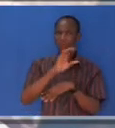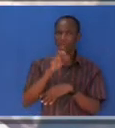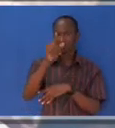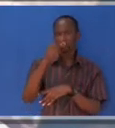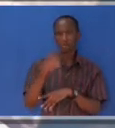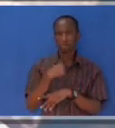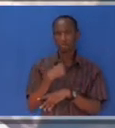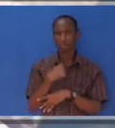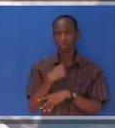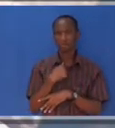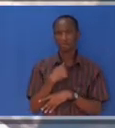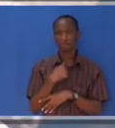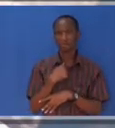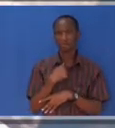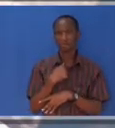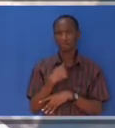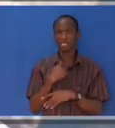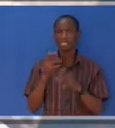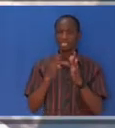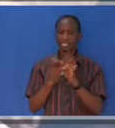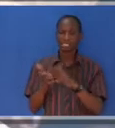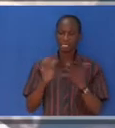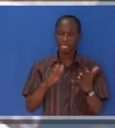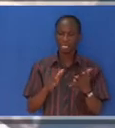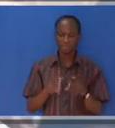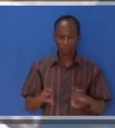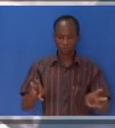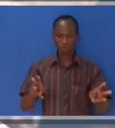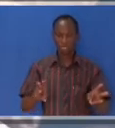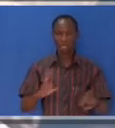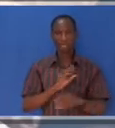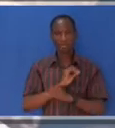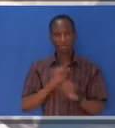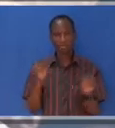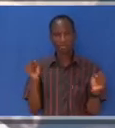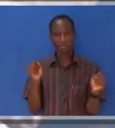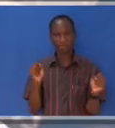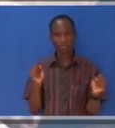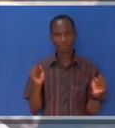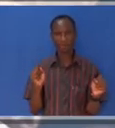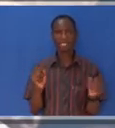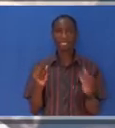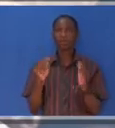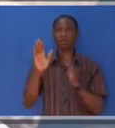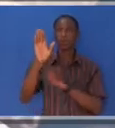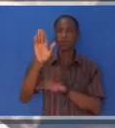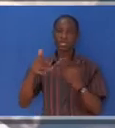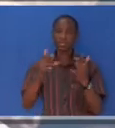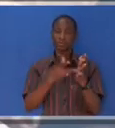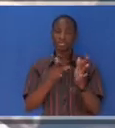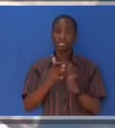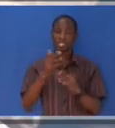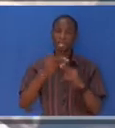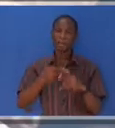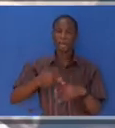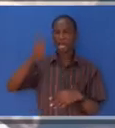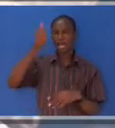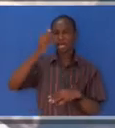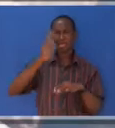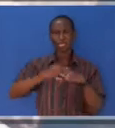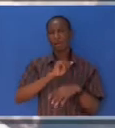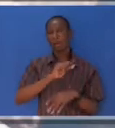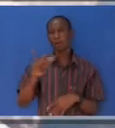to pave way for our salvation. And God has given him name above all other names.